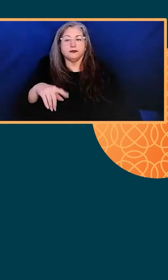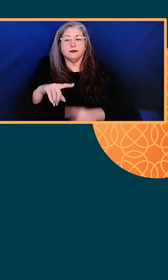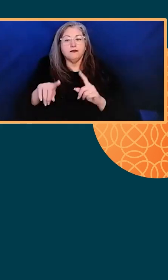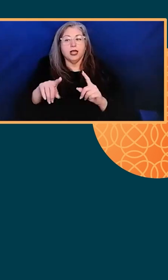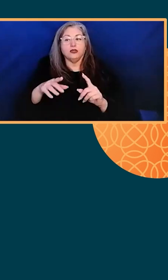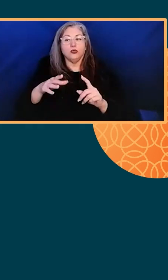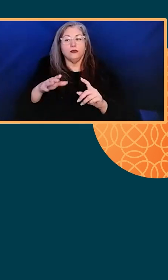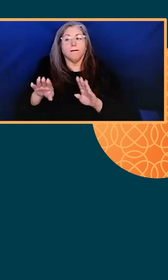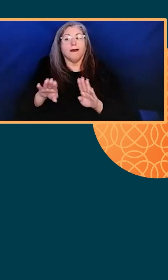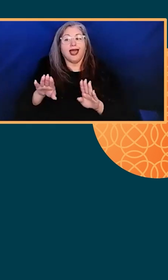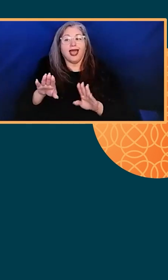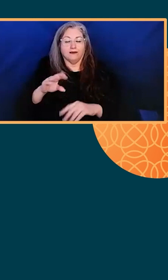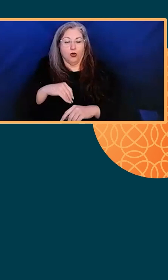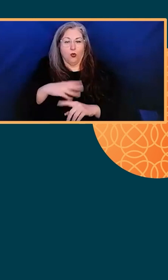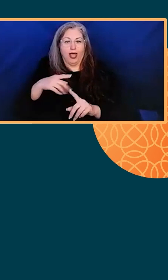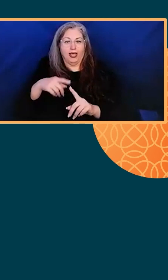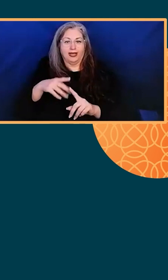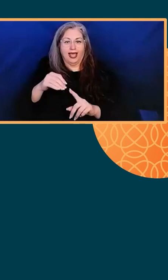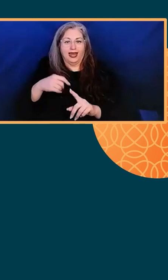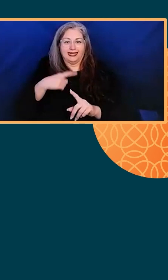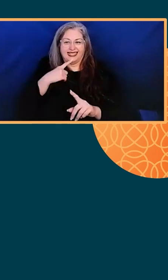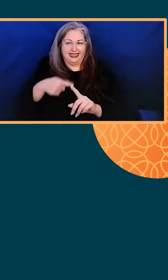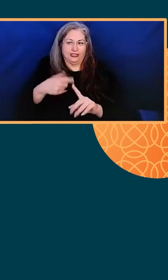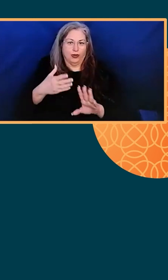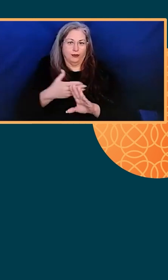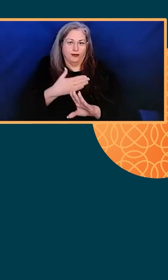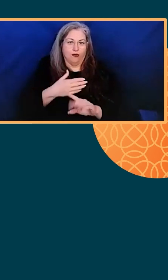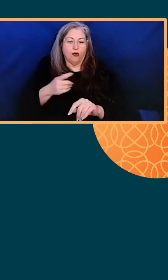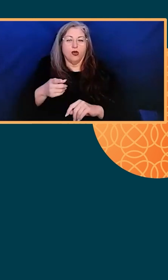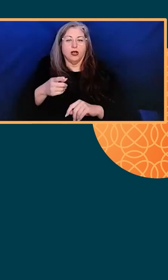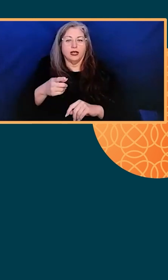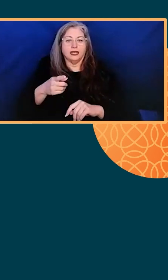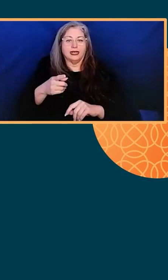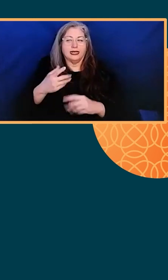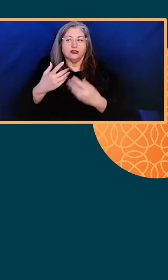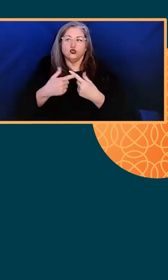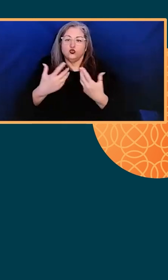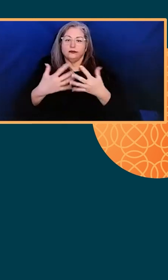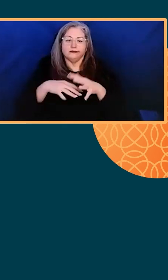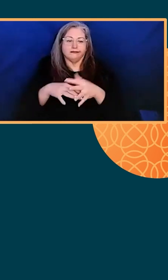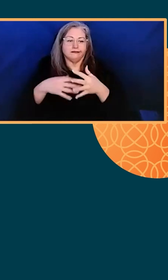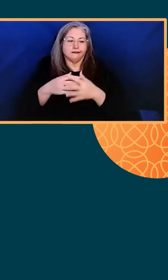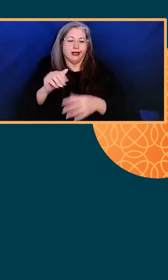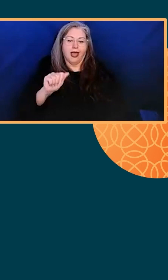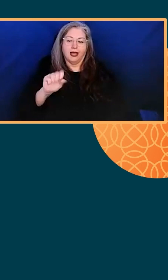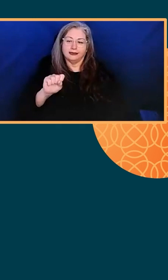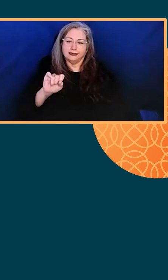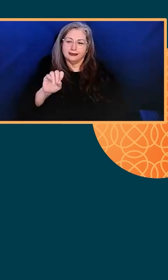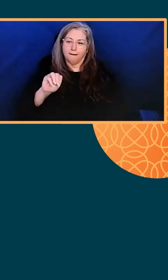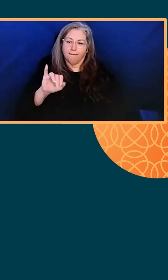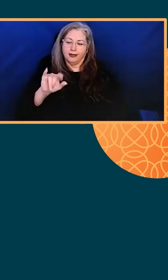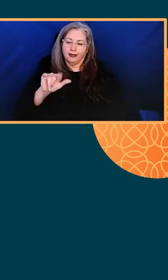Acting white is, and I said this earlier, right? Like it's assimilating. It's not